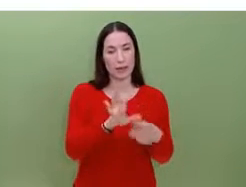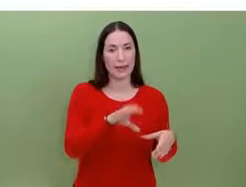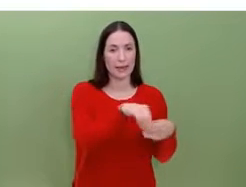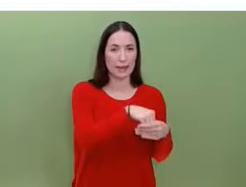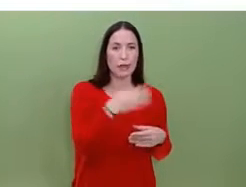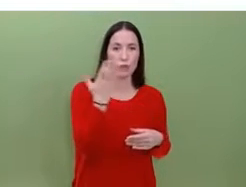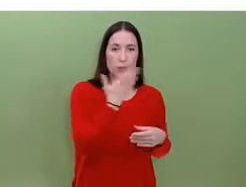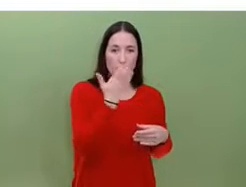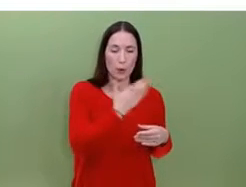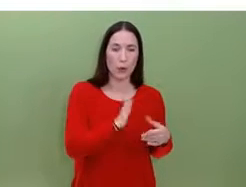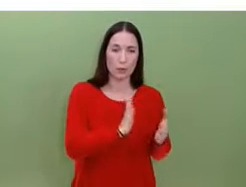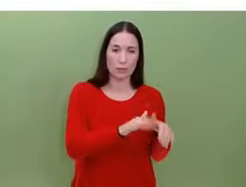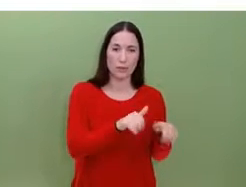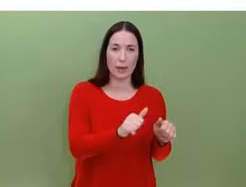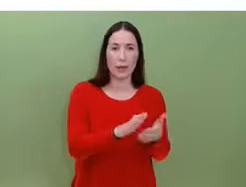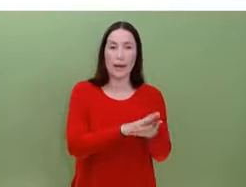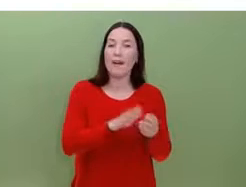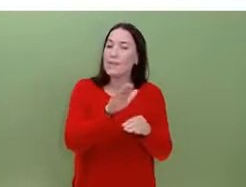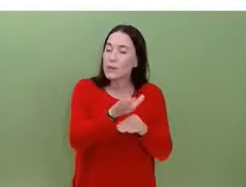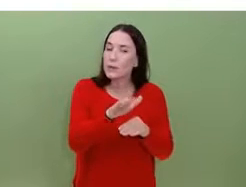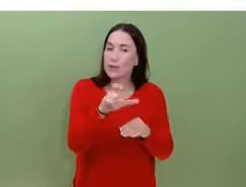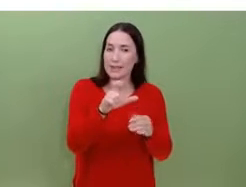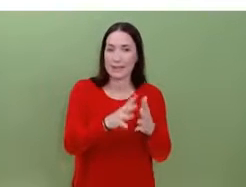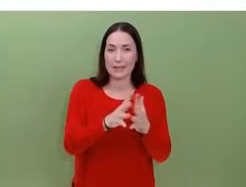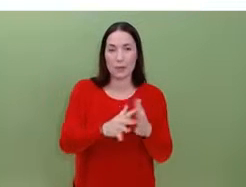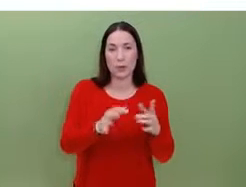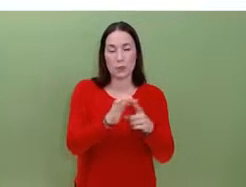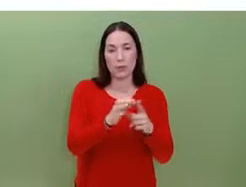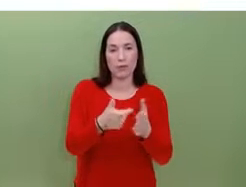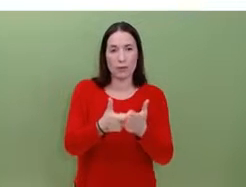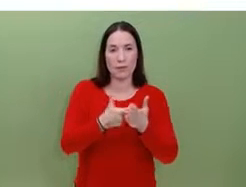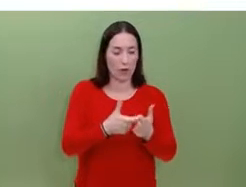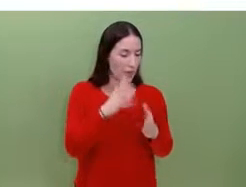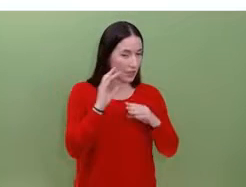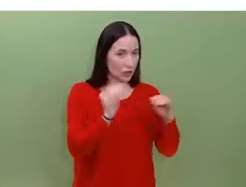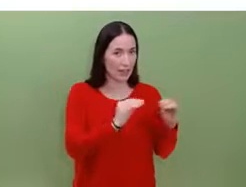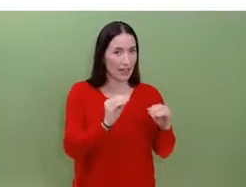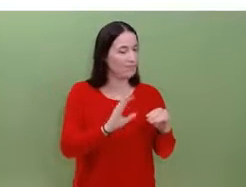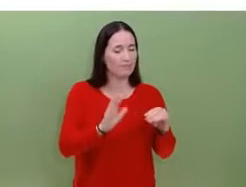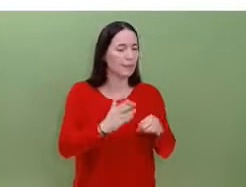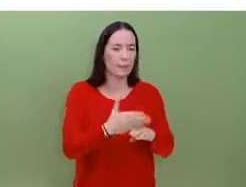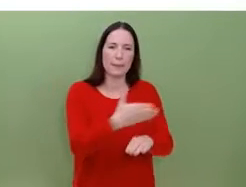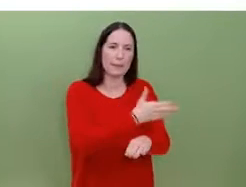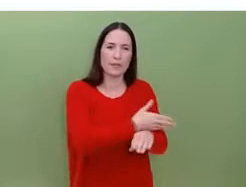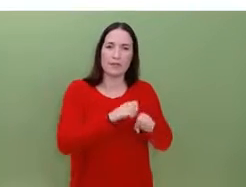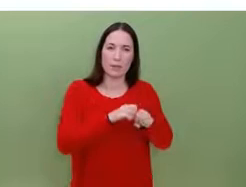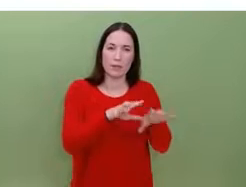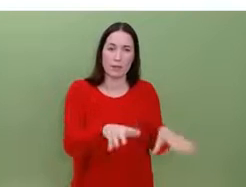future CWP referrals from the education sector may not reach pre-pandemic figures seen here.